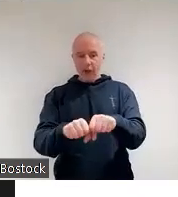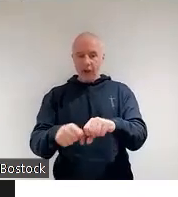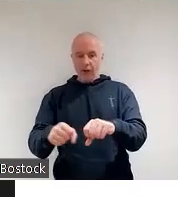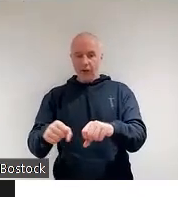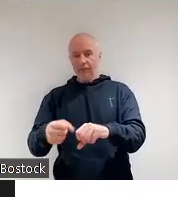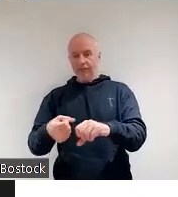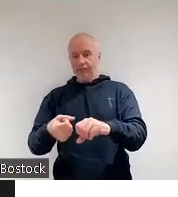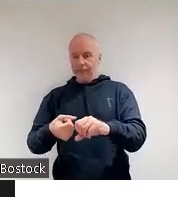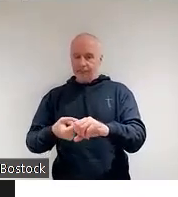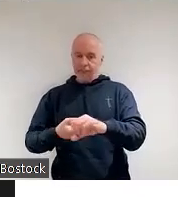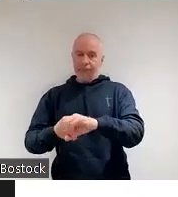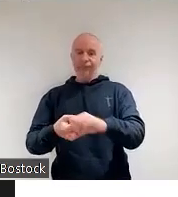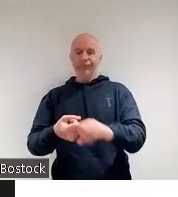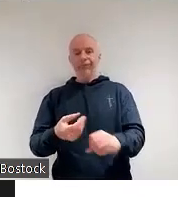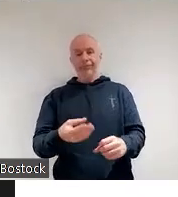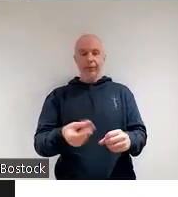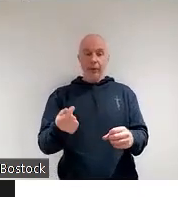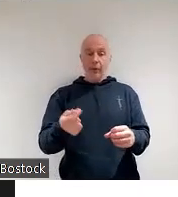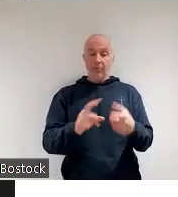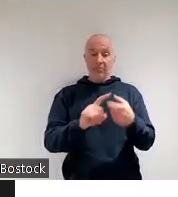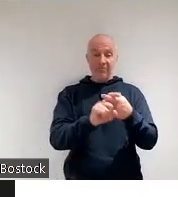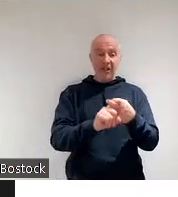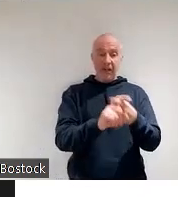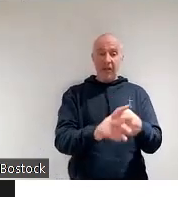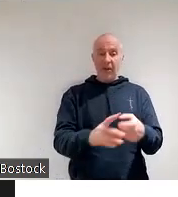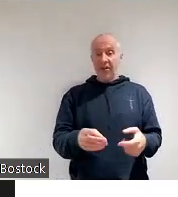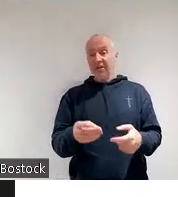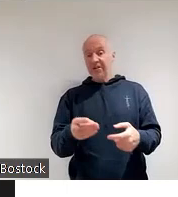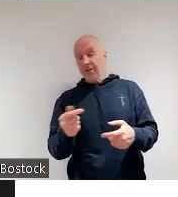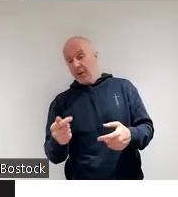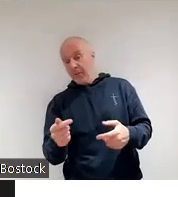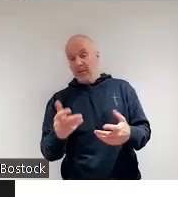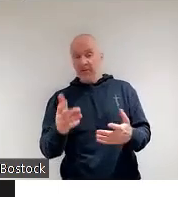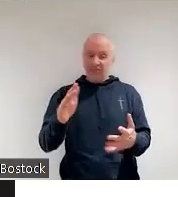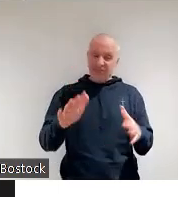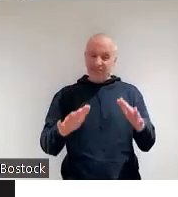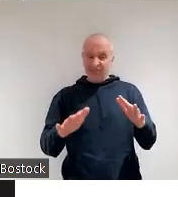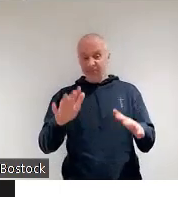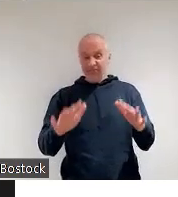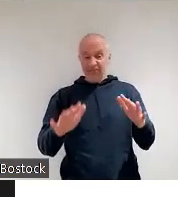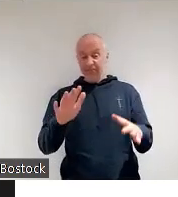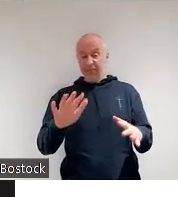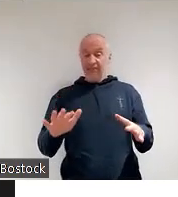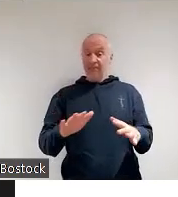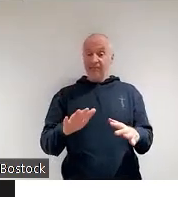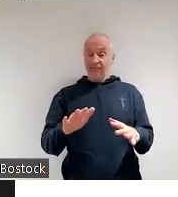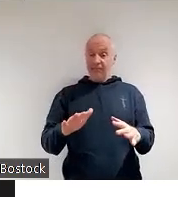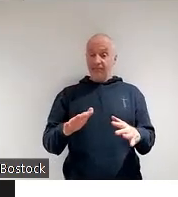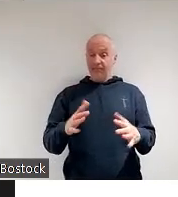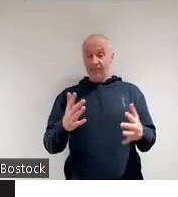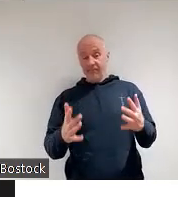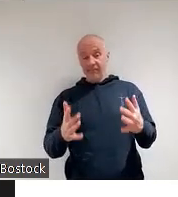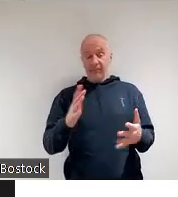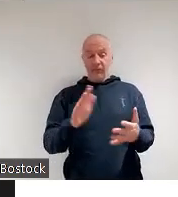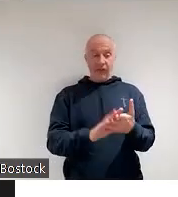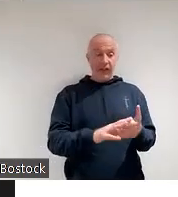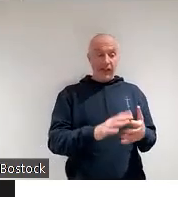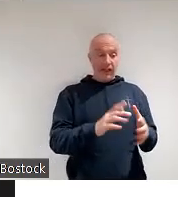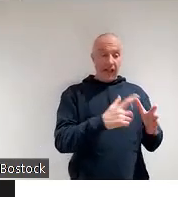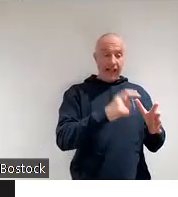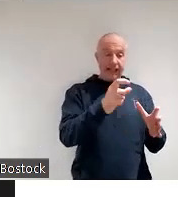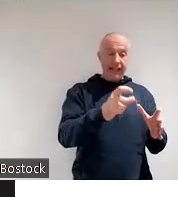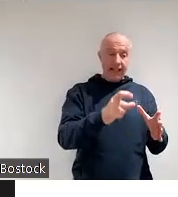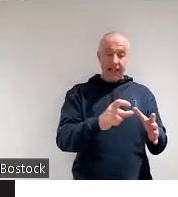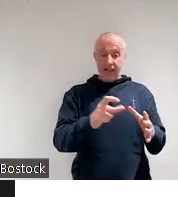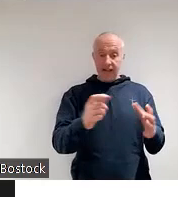The charging company has put a lot of stuff in it, but there are also chargers which just basically transmit the AC power into your